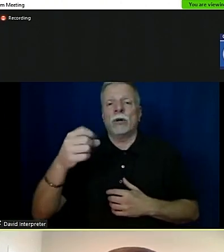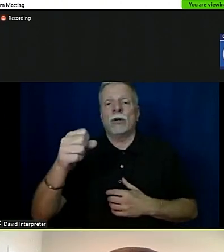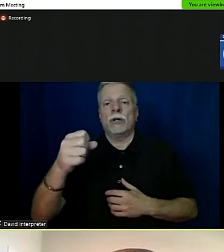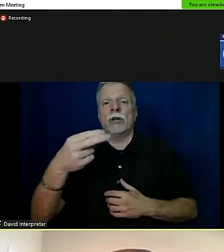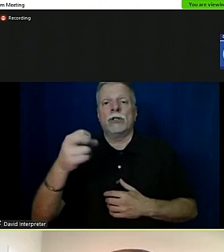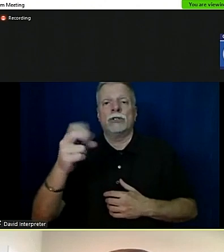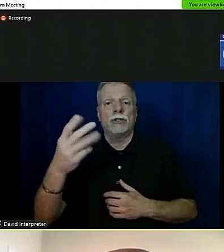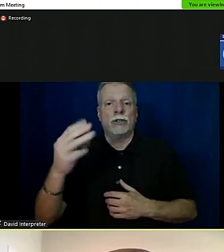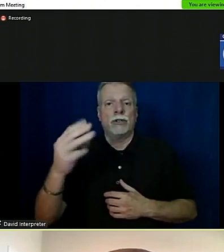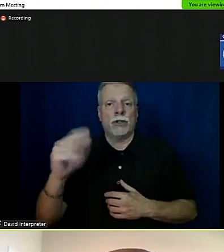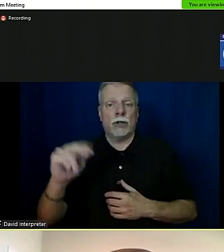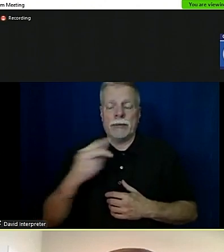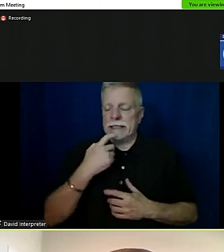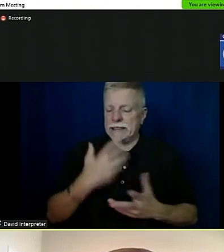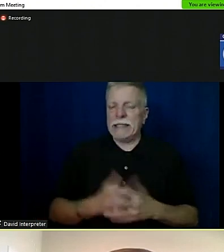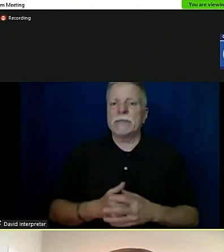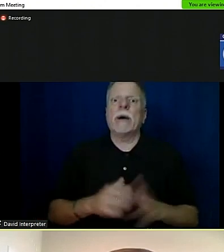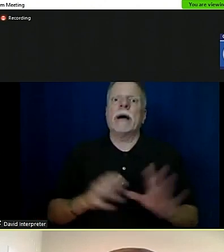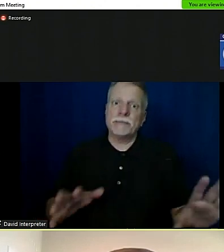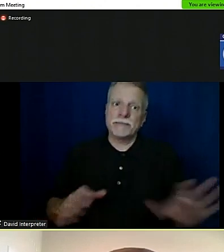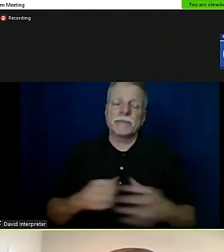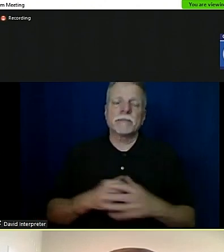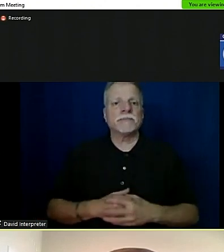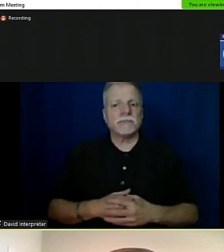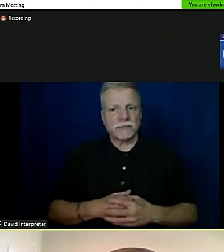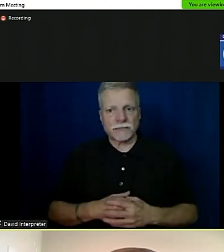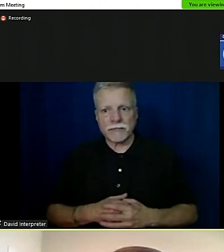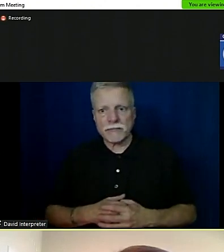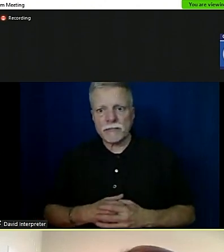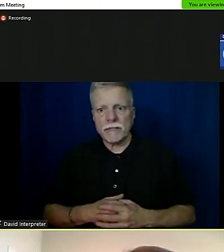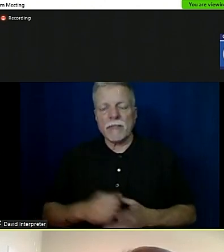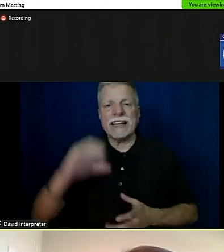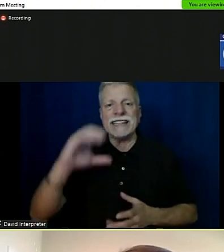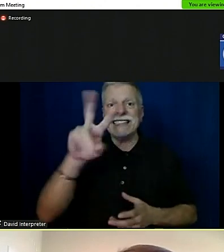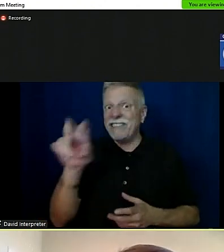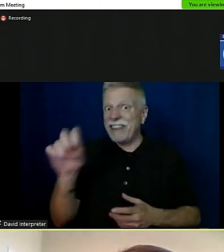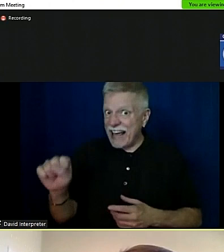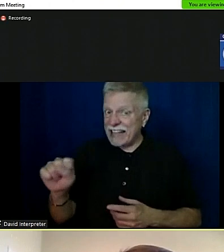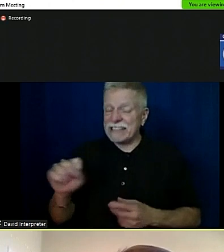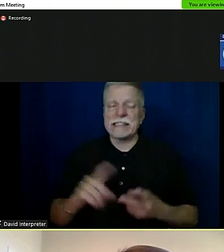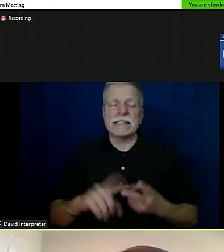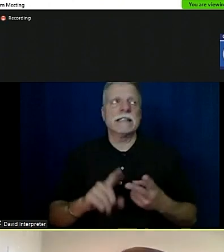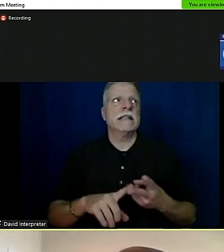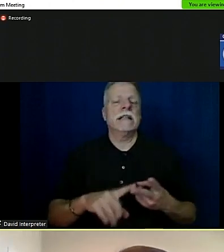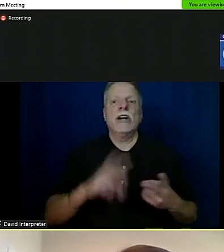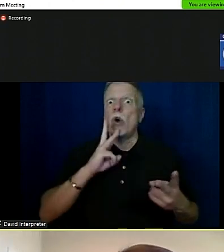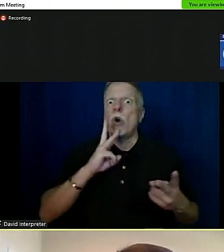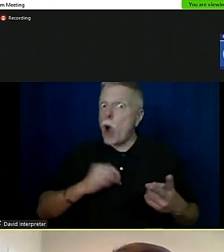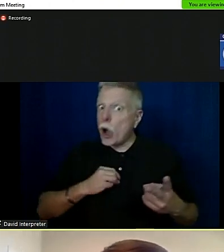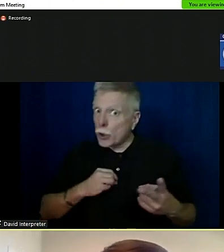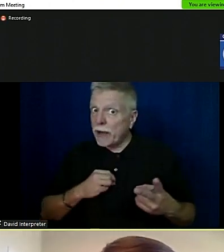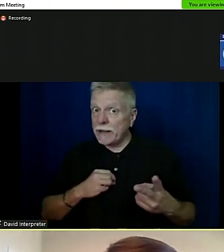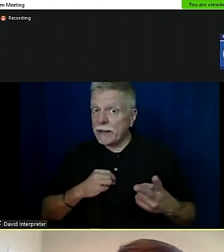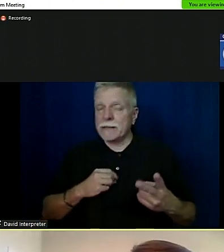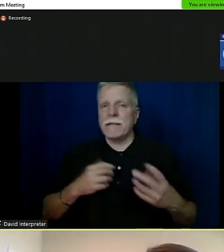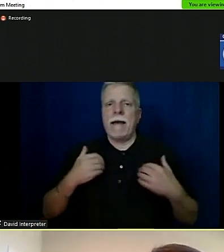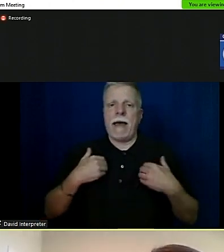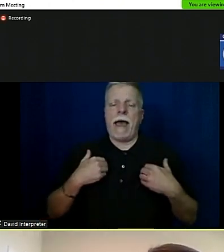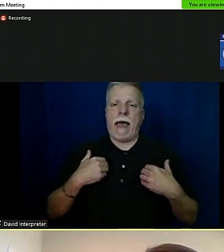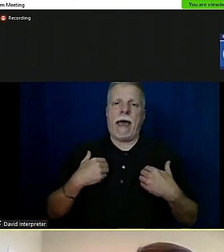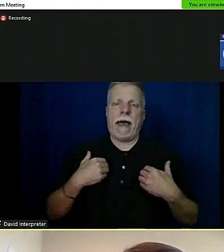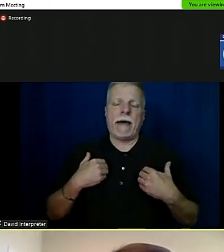they have, CVS and Walgreens have already gotten our allocation. They have over 100,000 of our first doses.